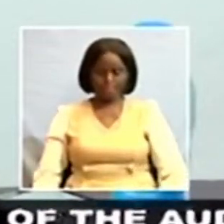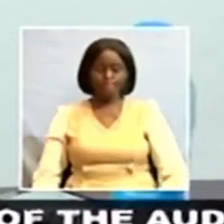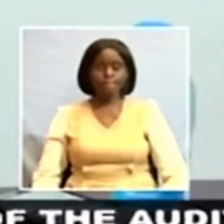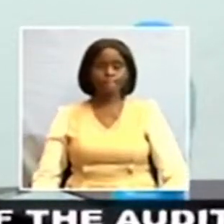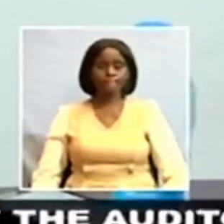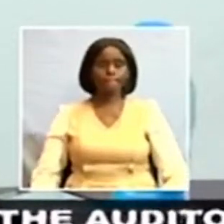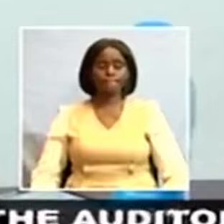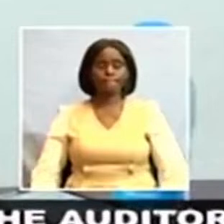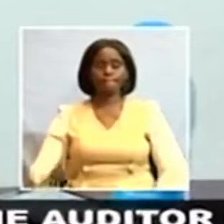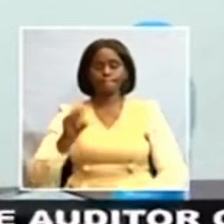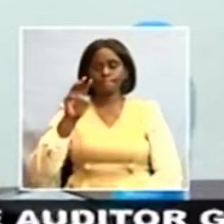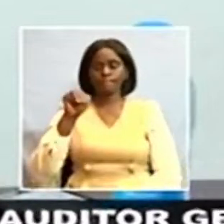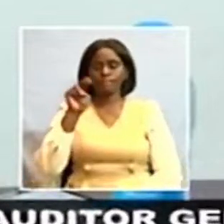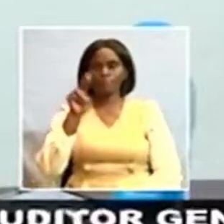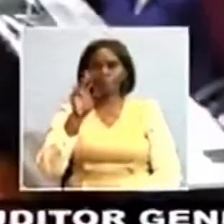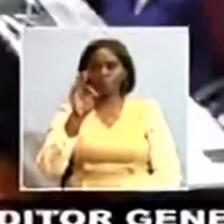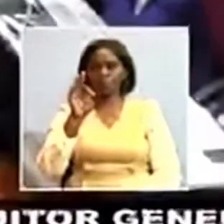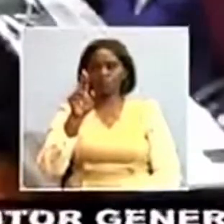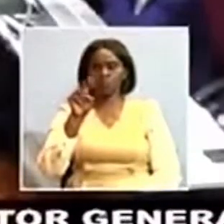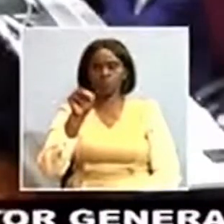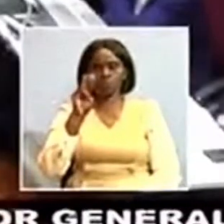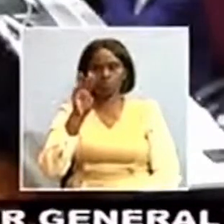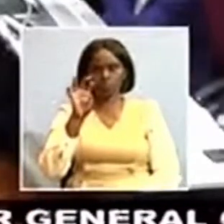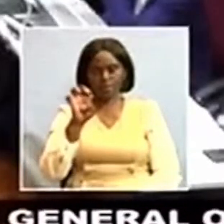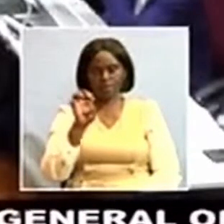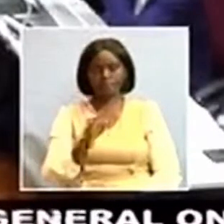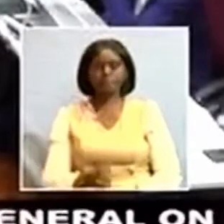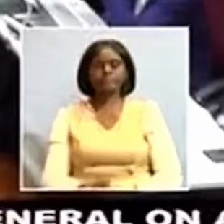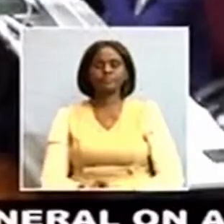Honorable MP for Mufumbwe.